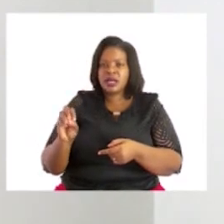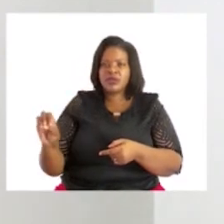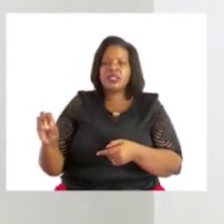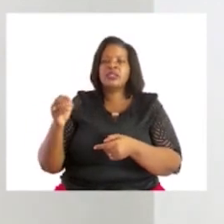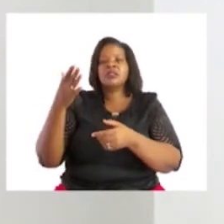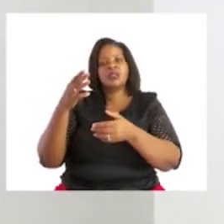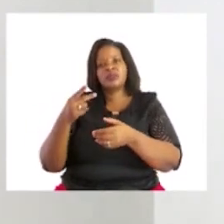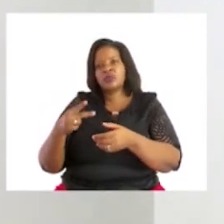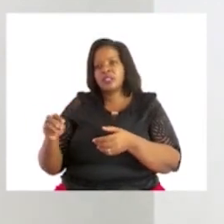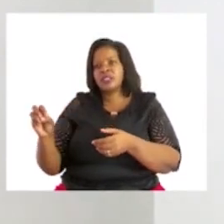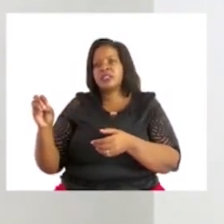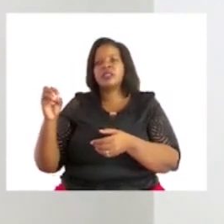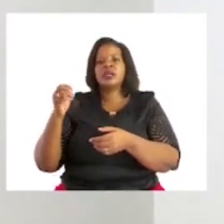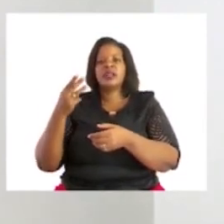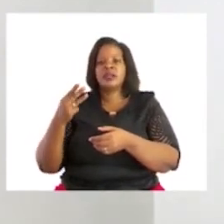So this